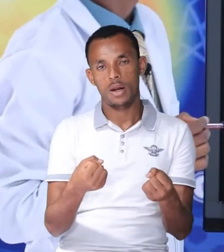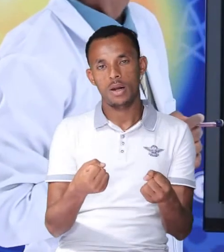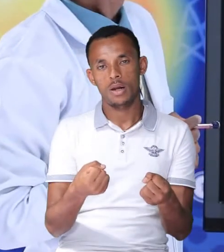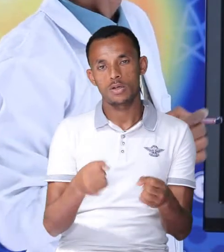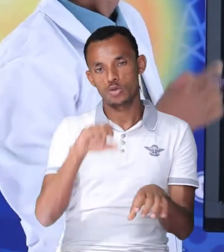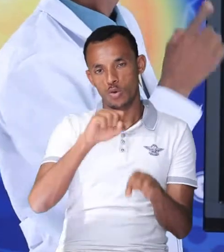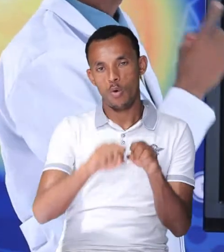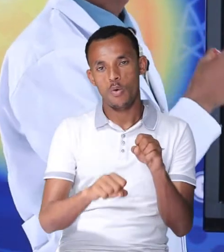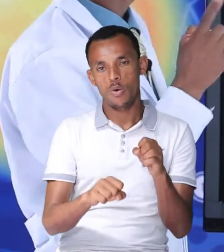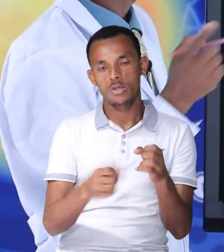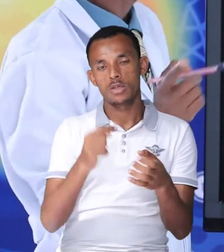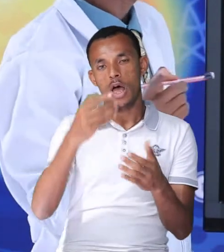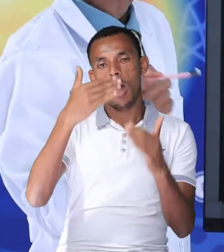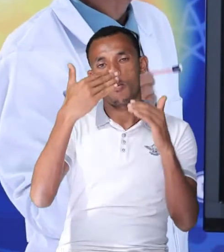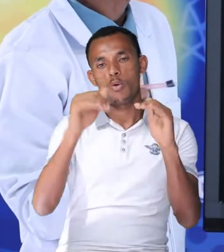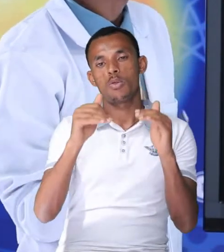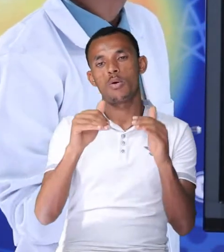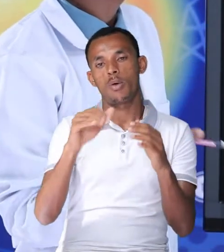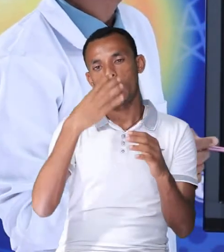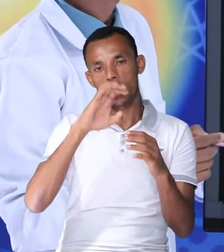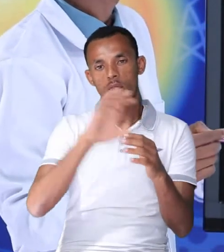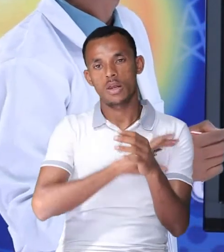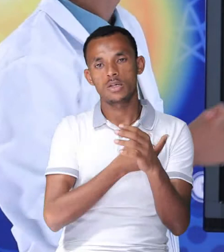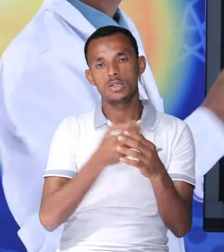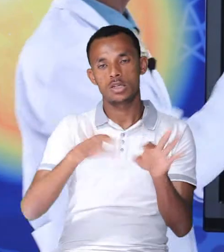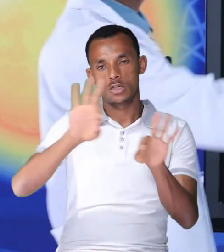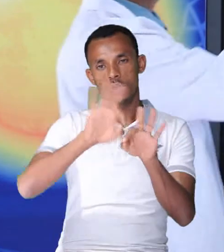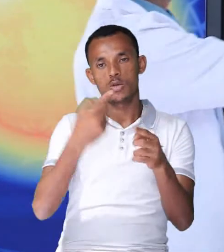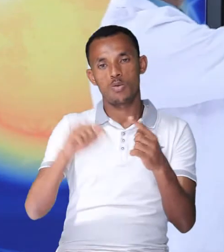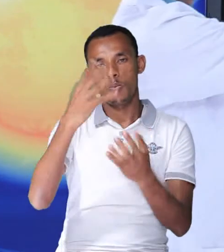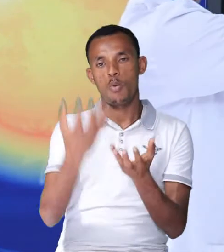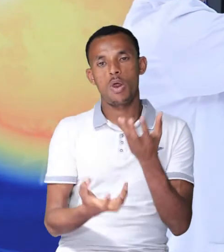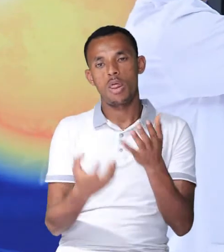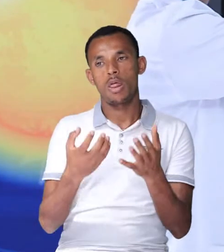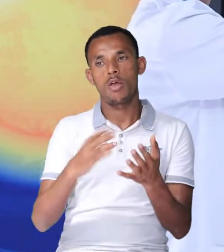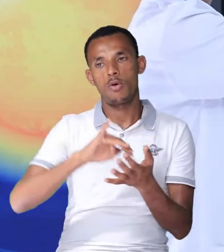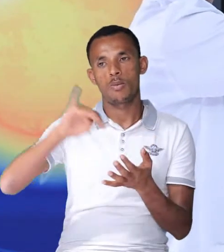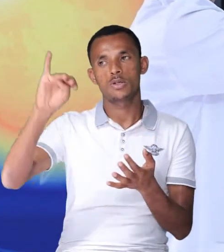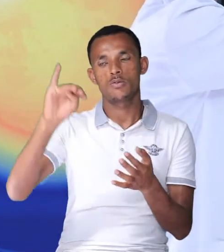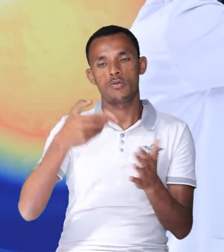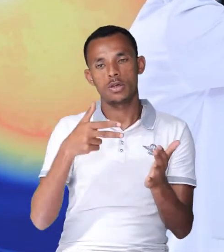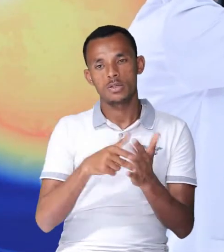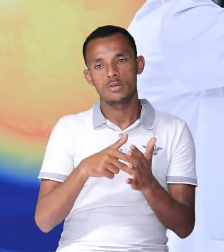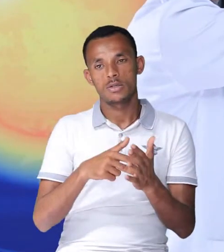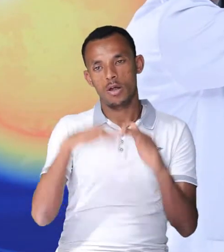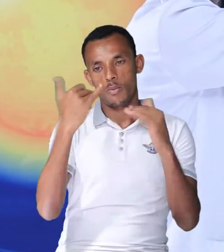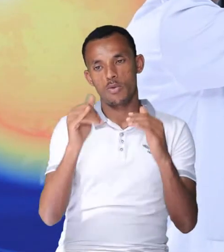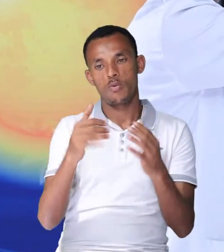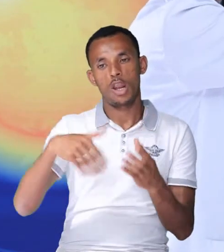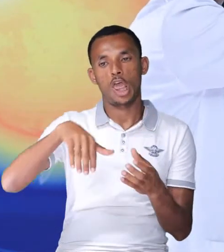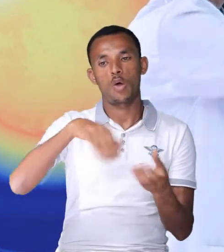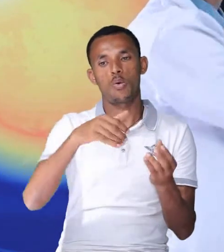So the amount of heat energy necessary to boil about evaporation of a fixed amount of